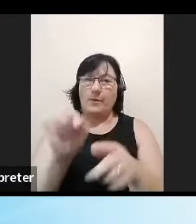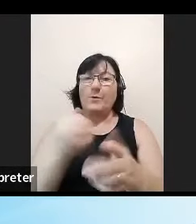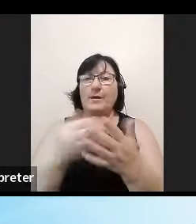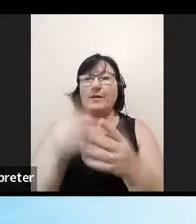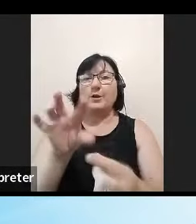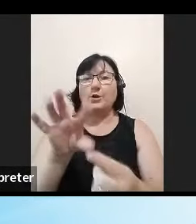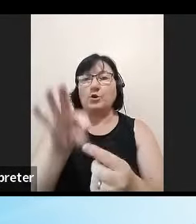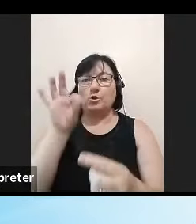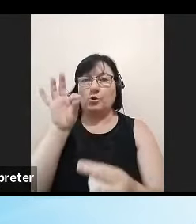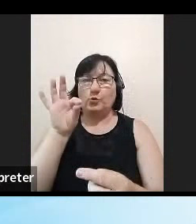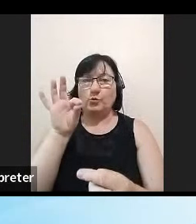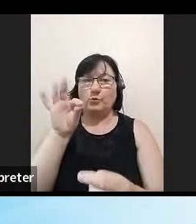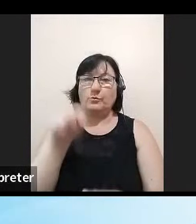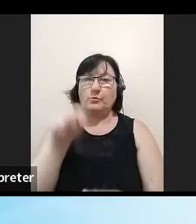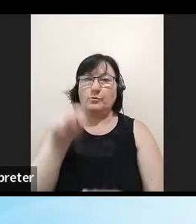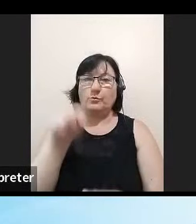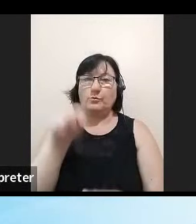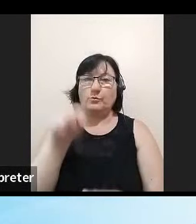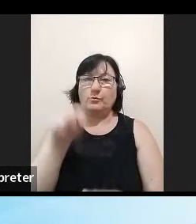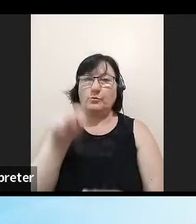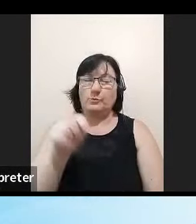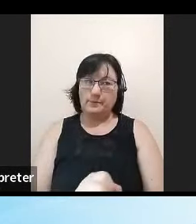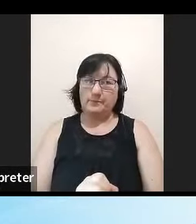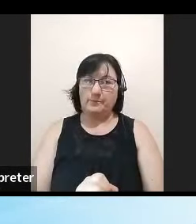the presentation will also be published.